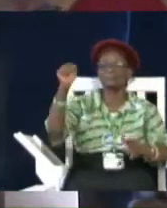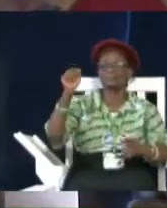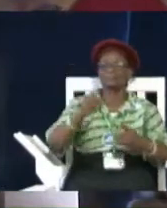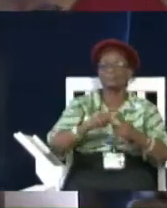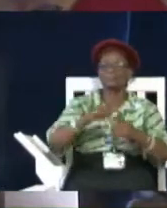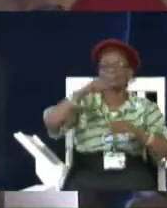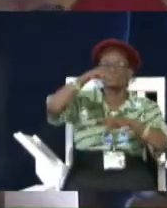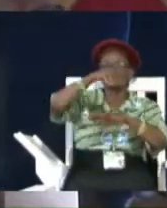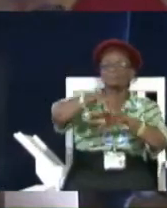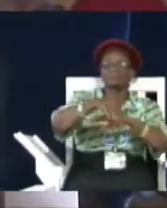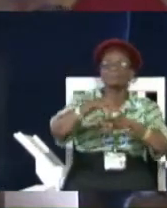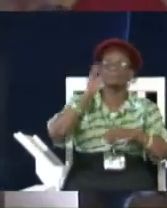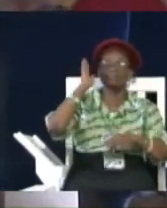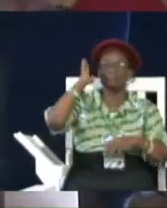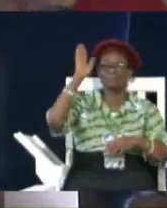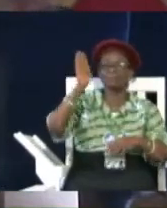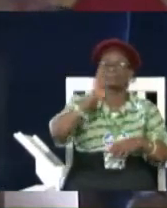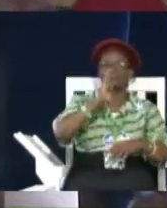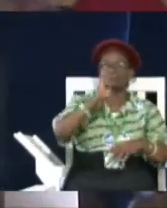will be in two sections.